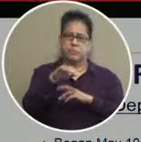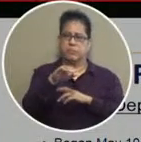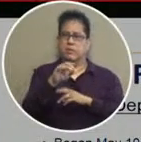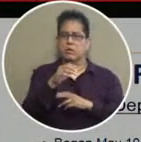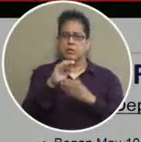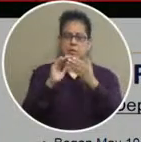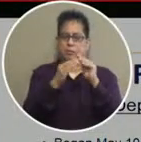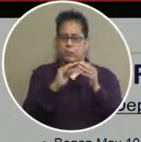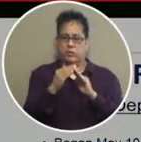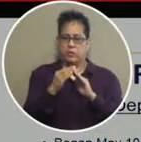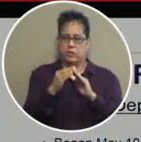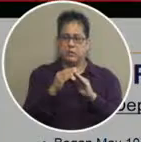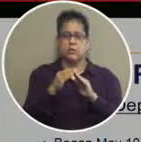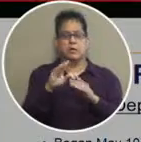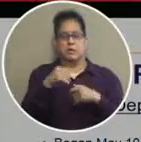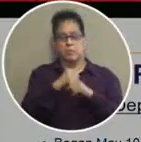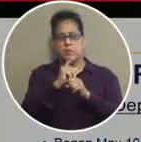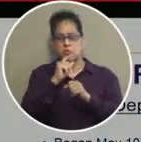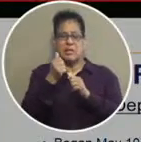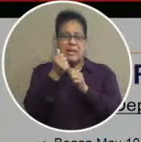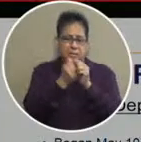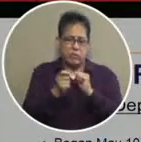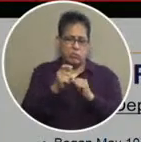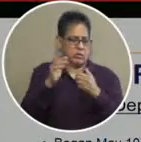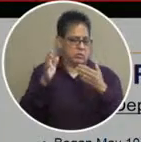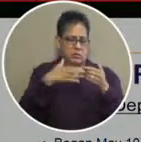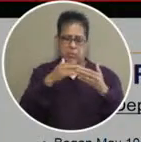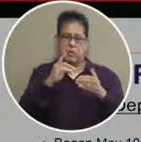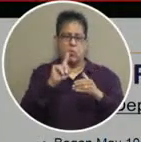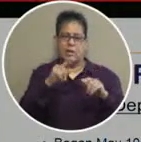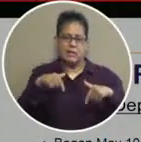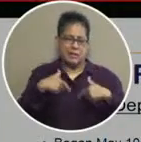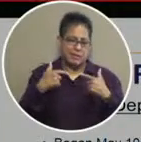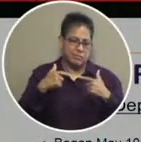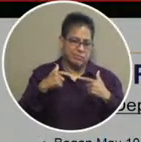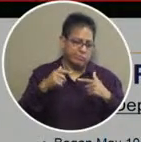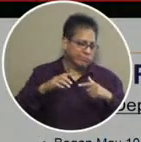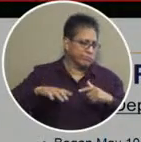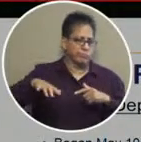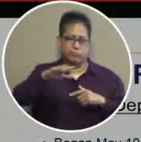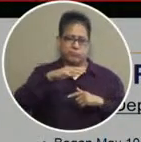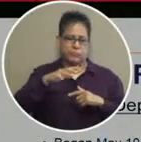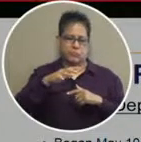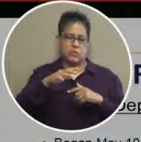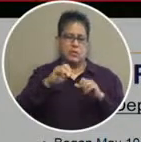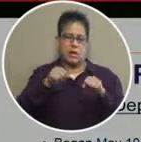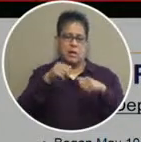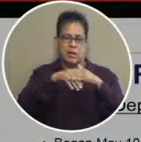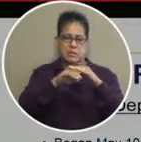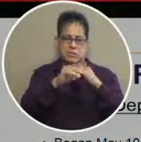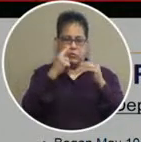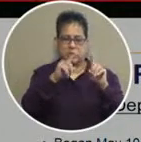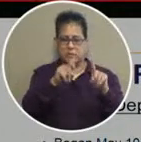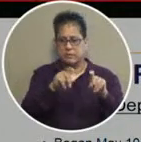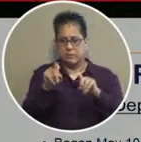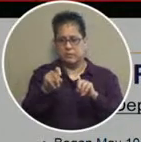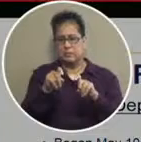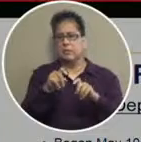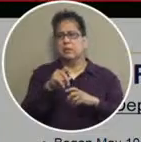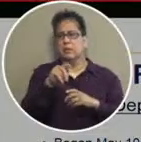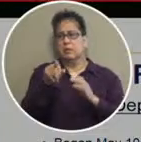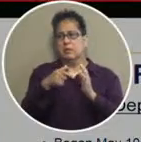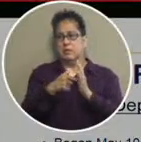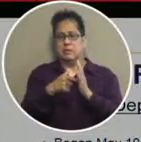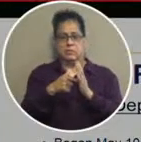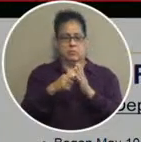our community to ensure that everyone, regardless of where they may live, gets access to testing. Again, this is for